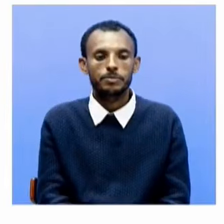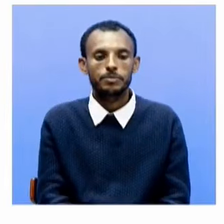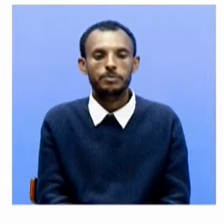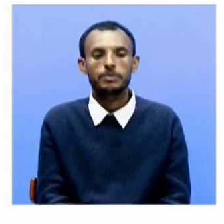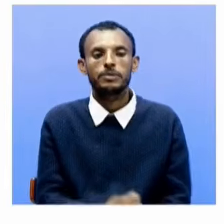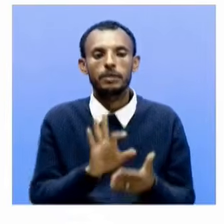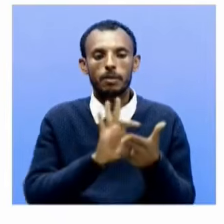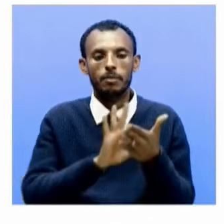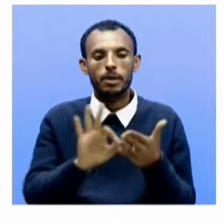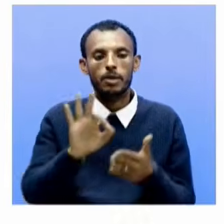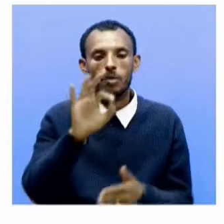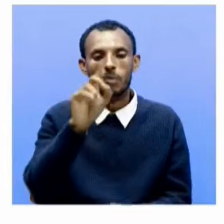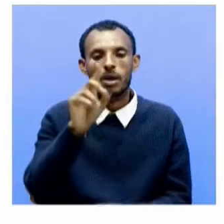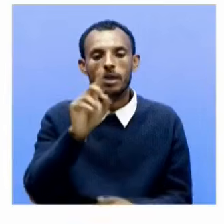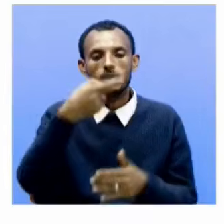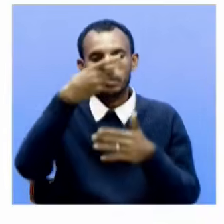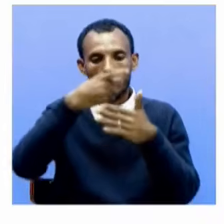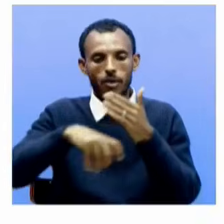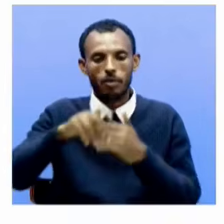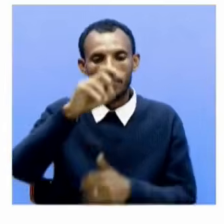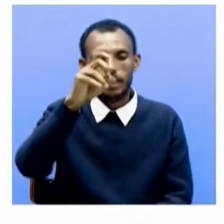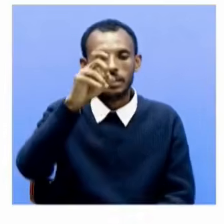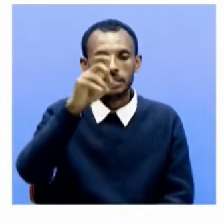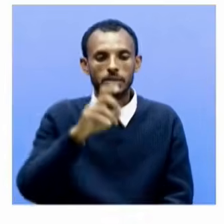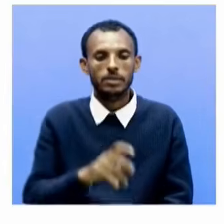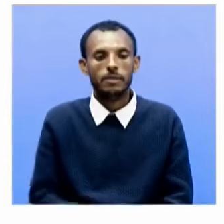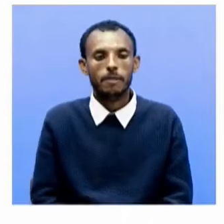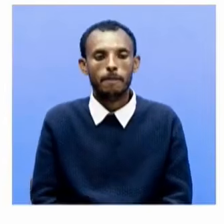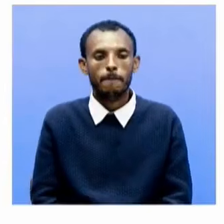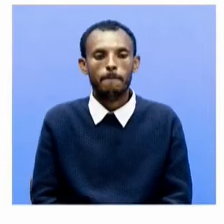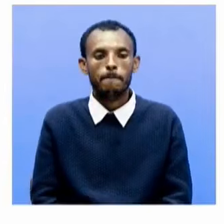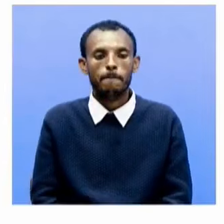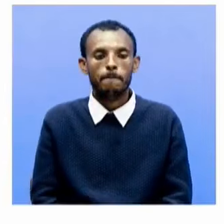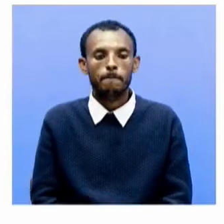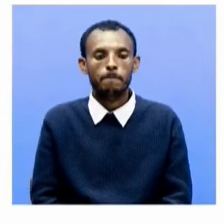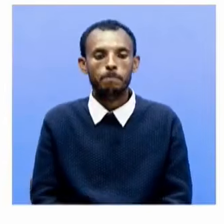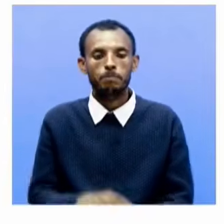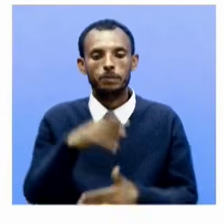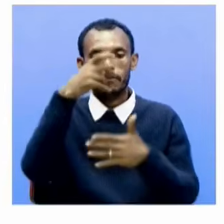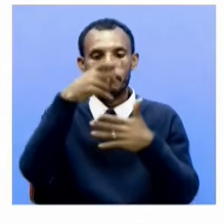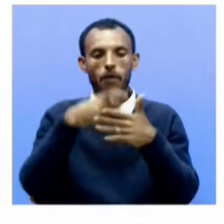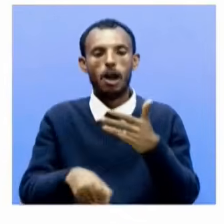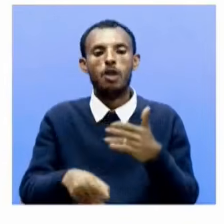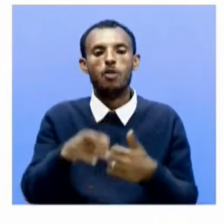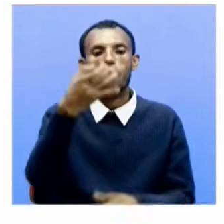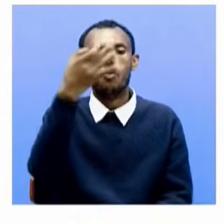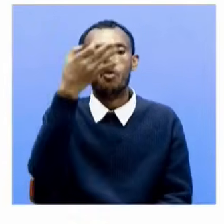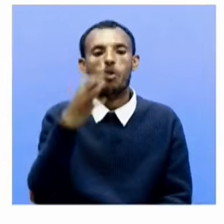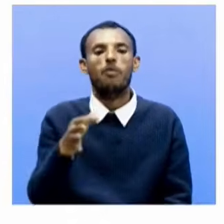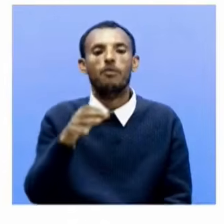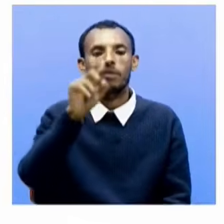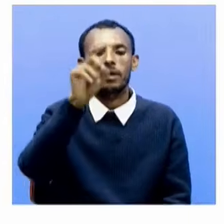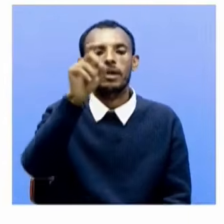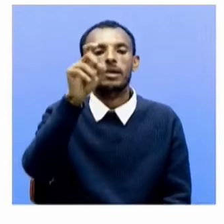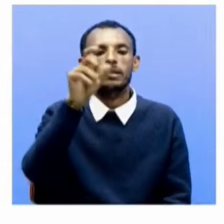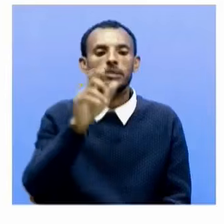number one, the value of x, the value of x.